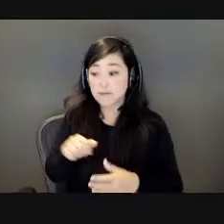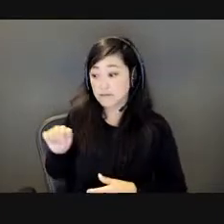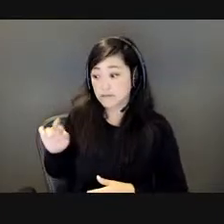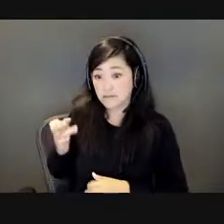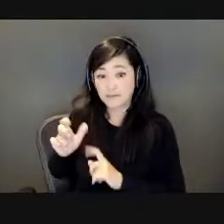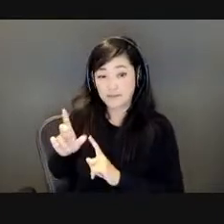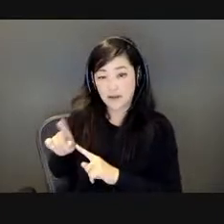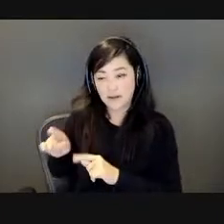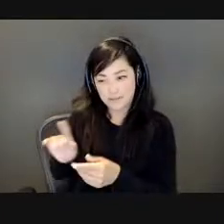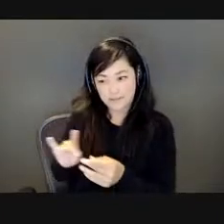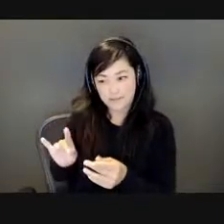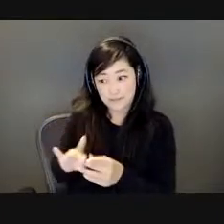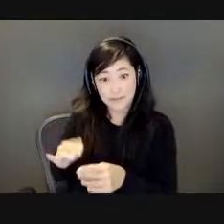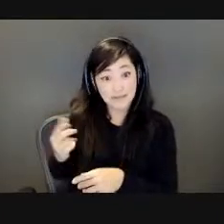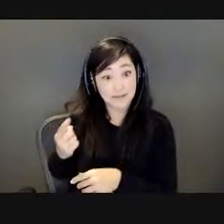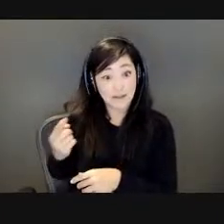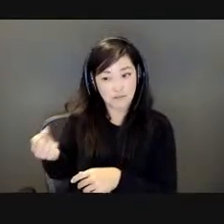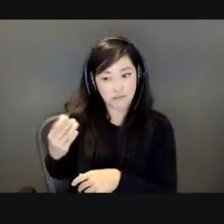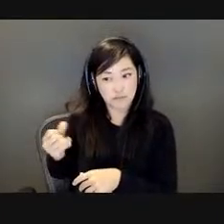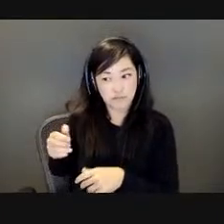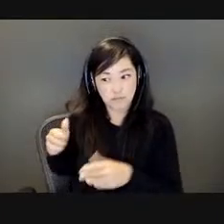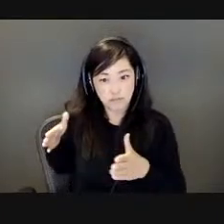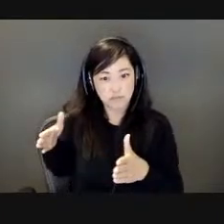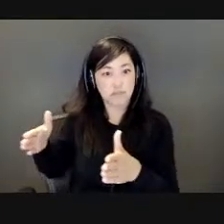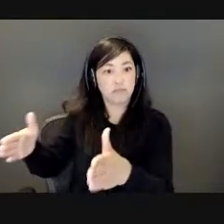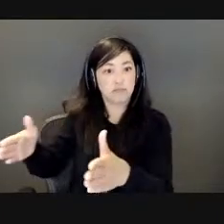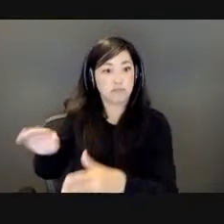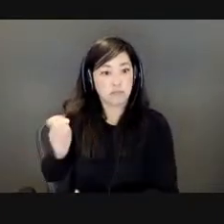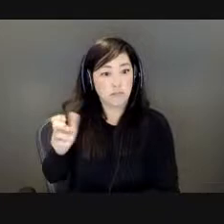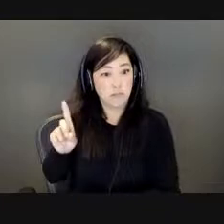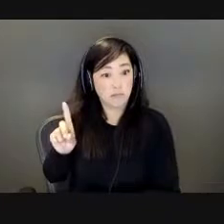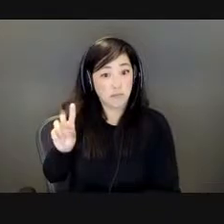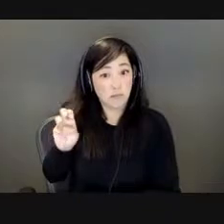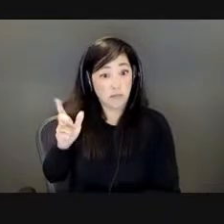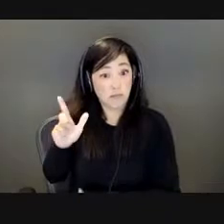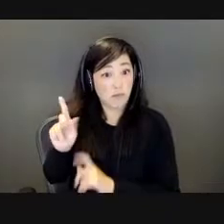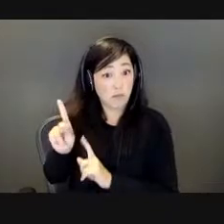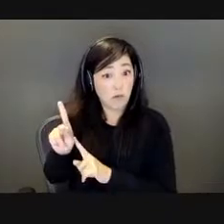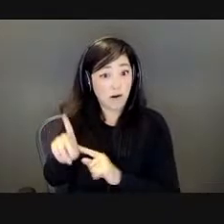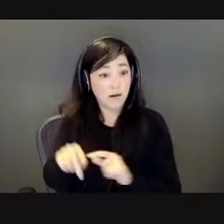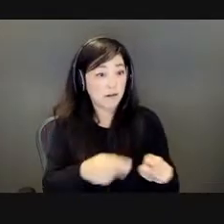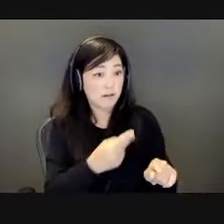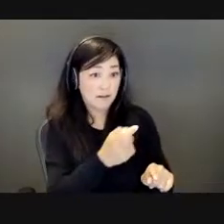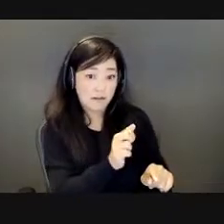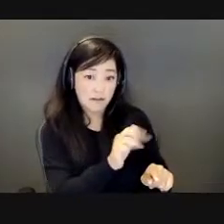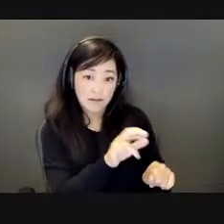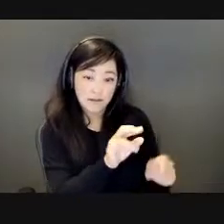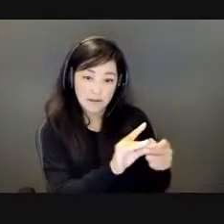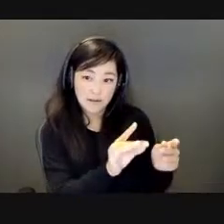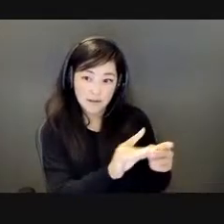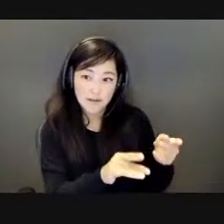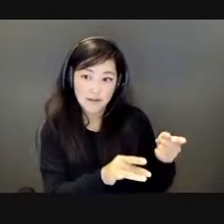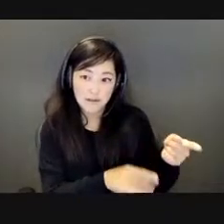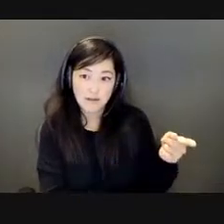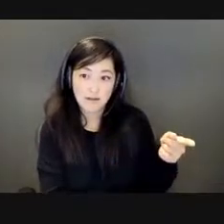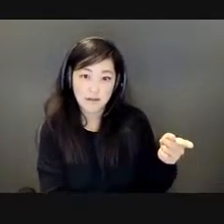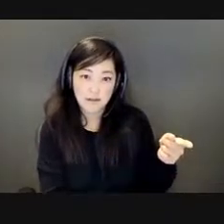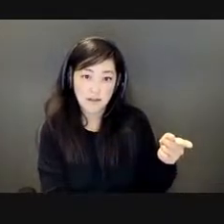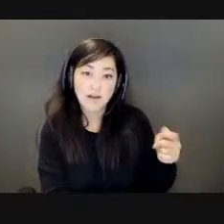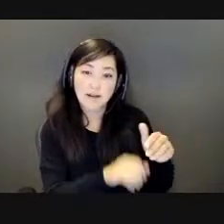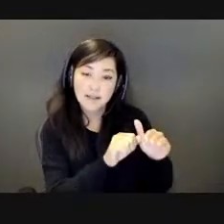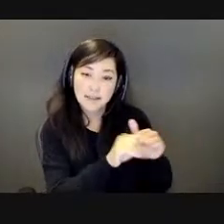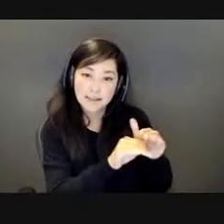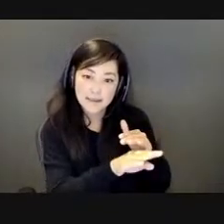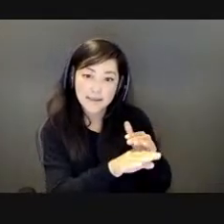Richard, someone had told you about the boardwalk. Heather, you mentioned the importance of kind of accessibility